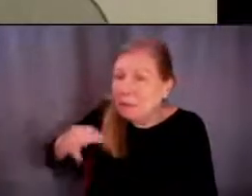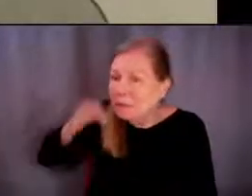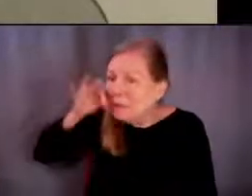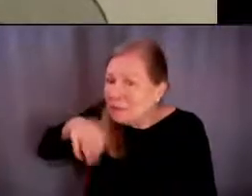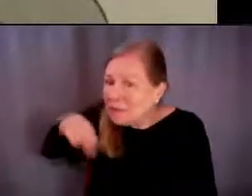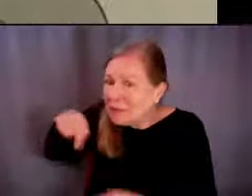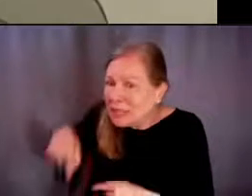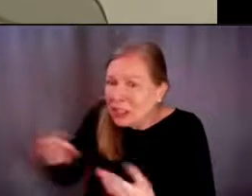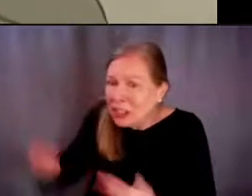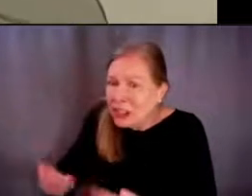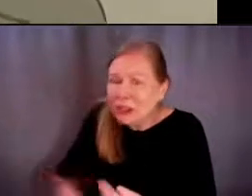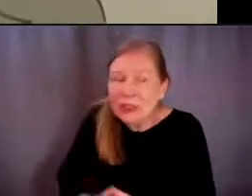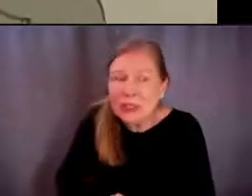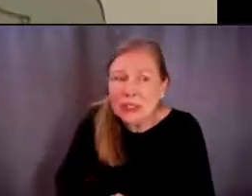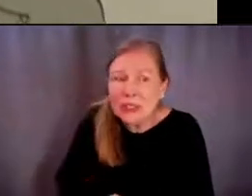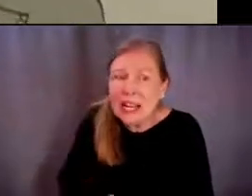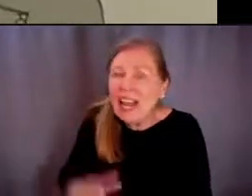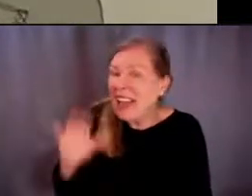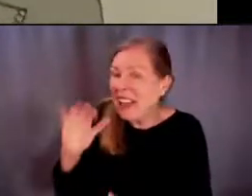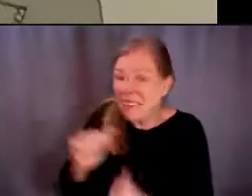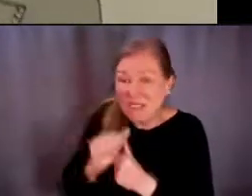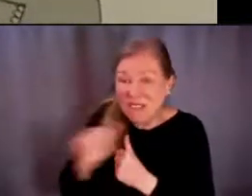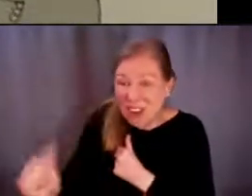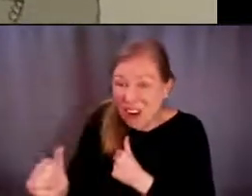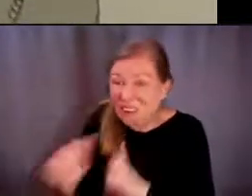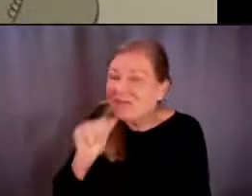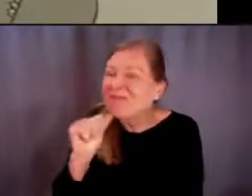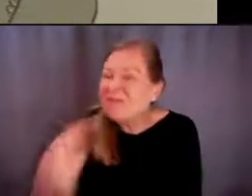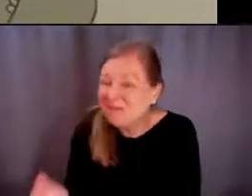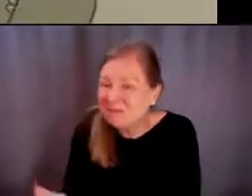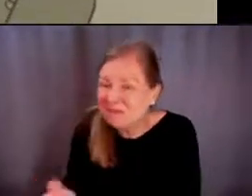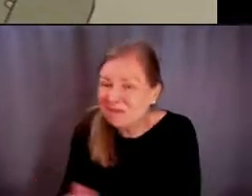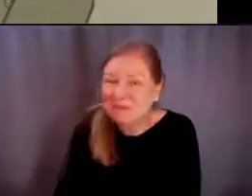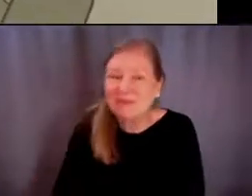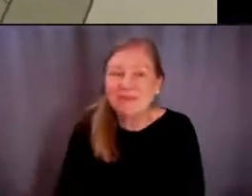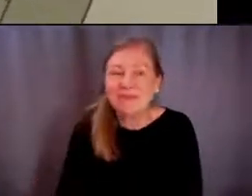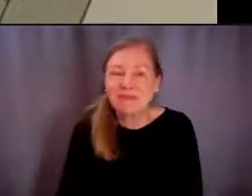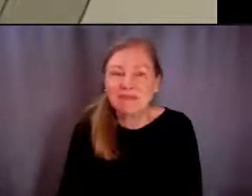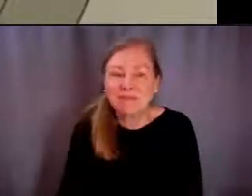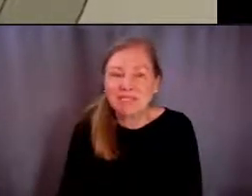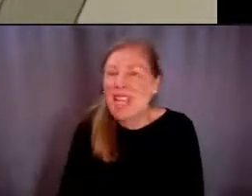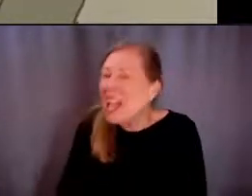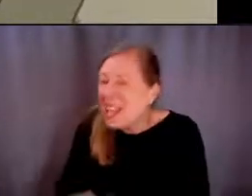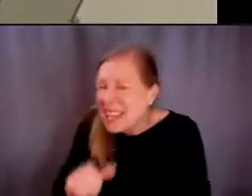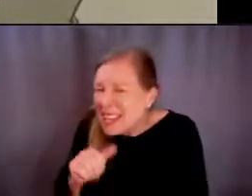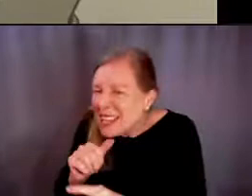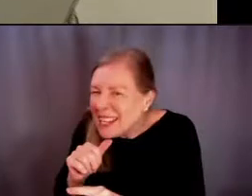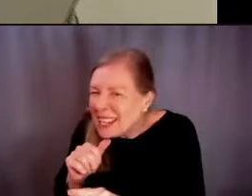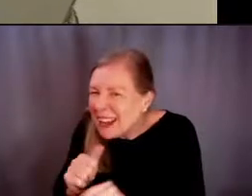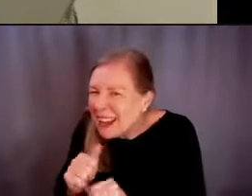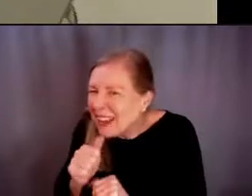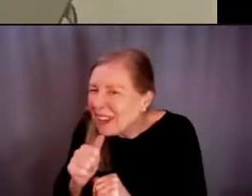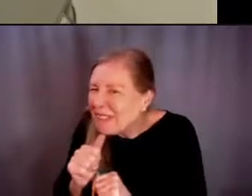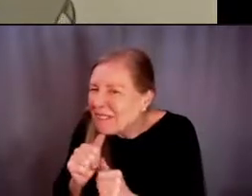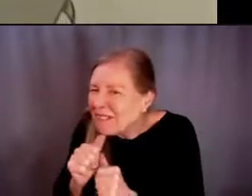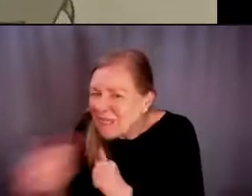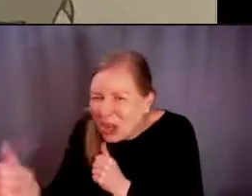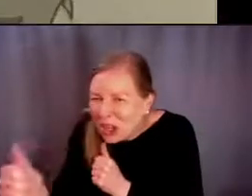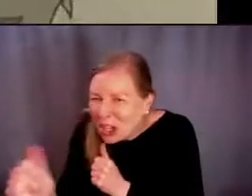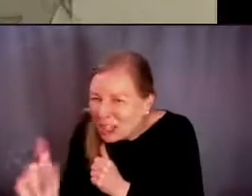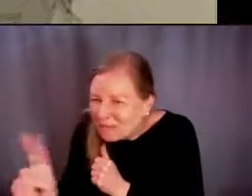And that is not very far. Not very far at all.